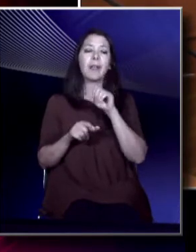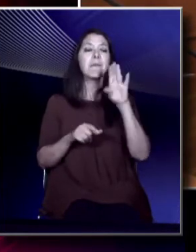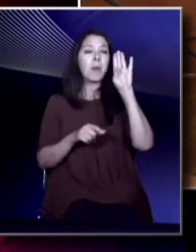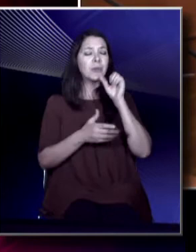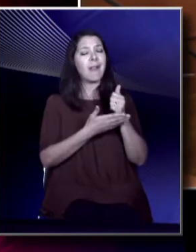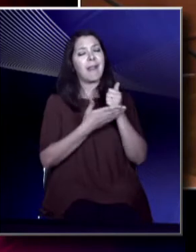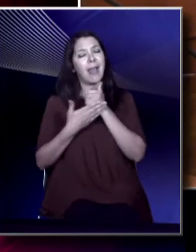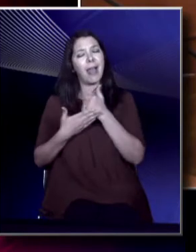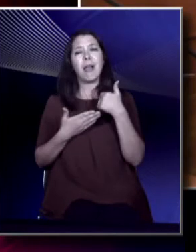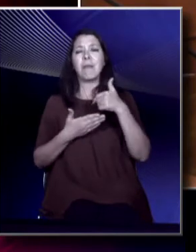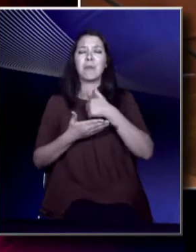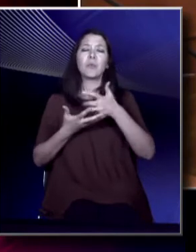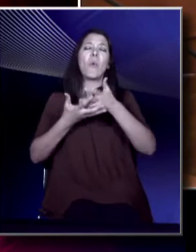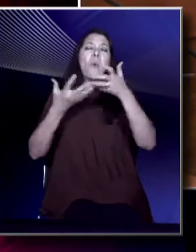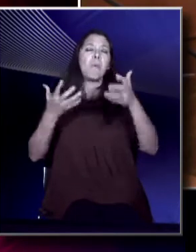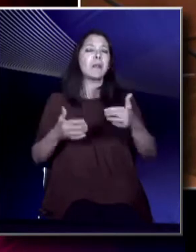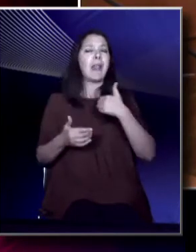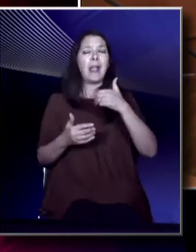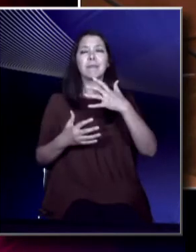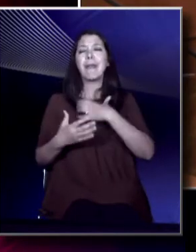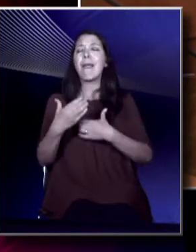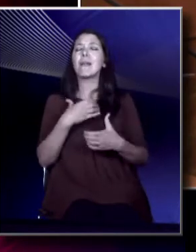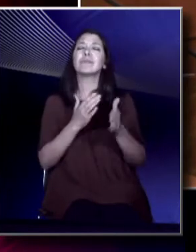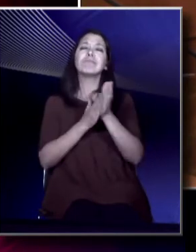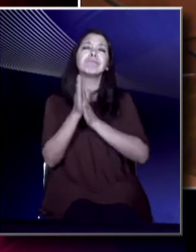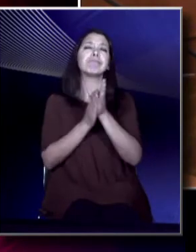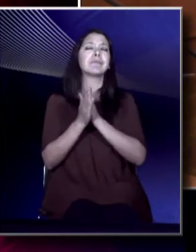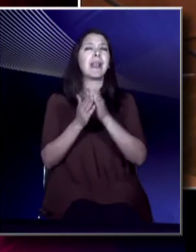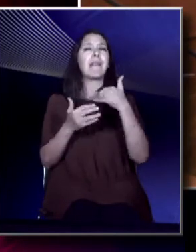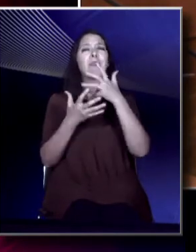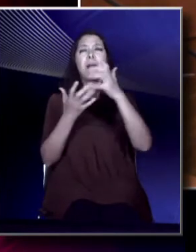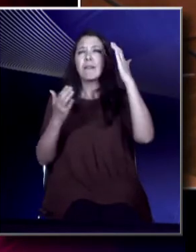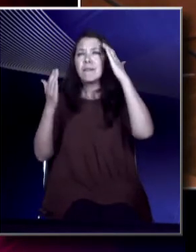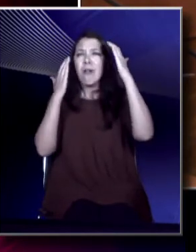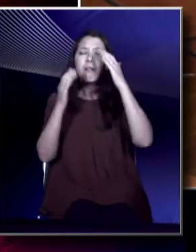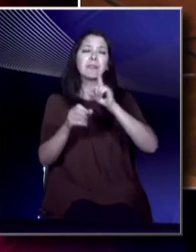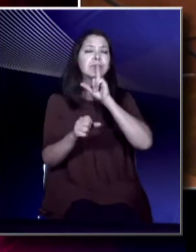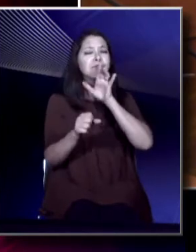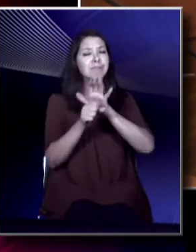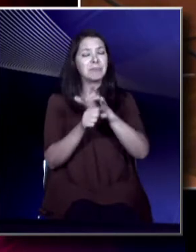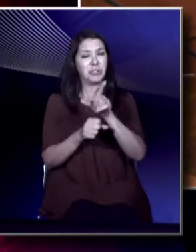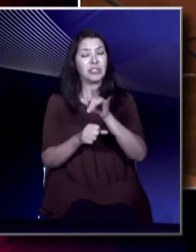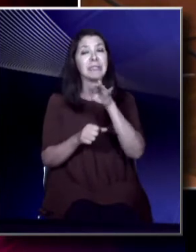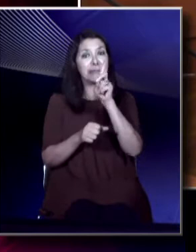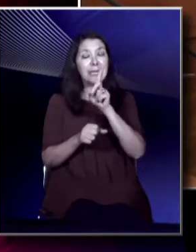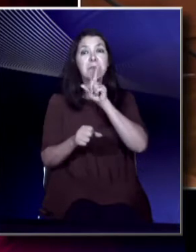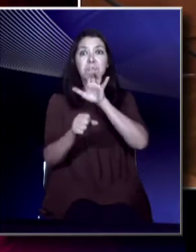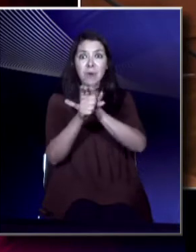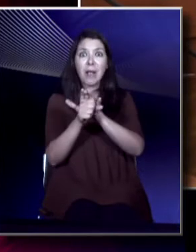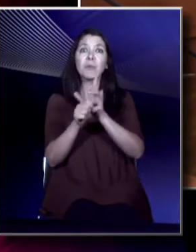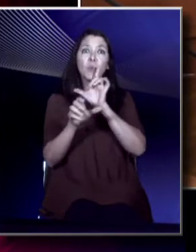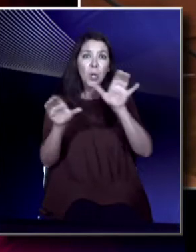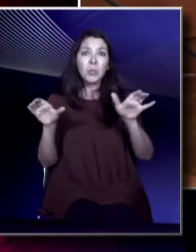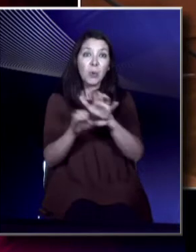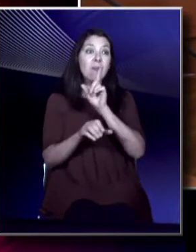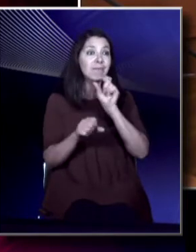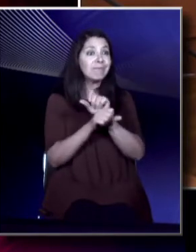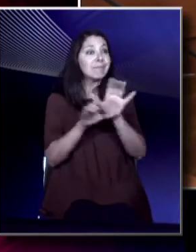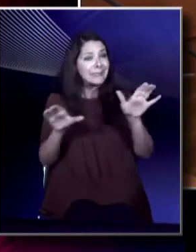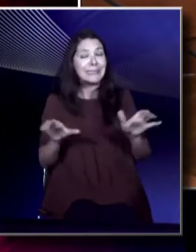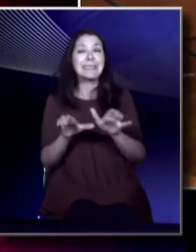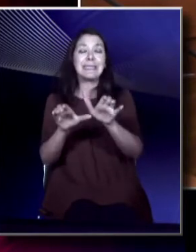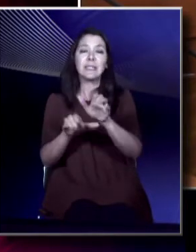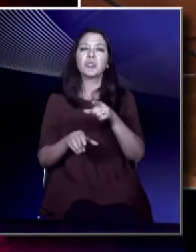has passion, knowledge, and determination. She has followed through with everything she promised she would do for our program. She remembers that we also serve kids